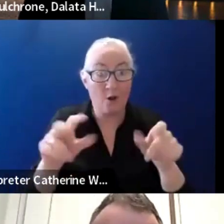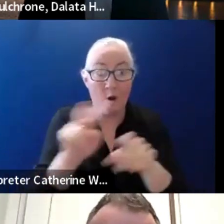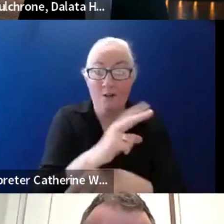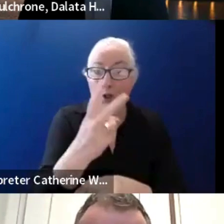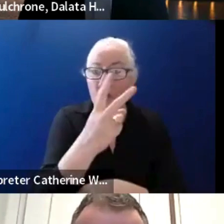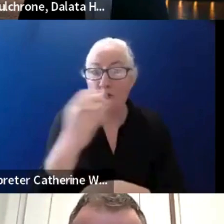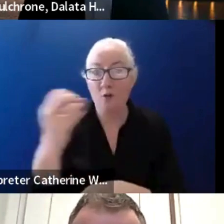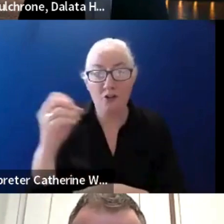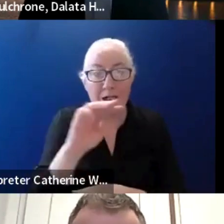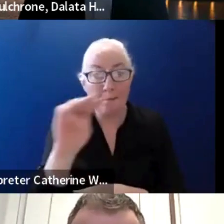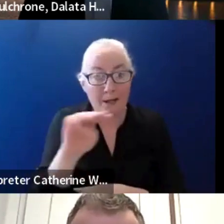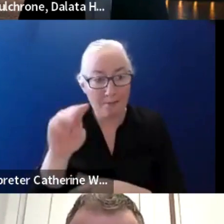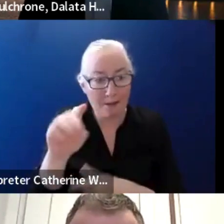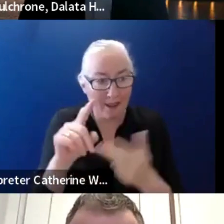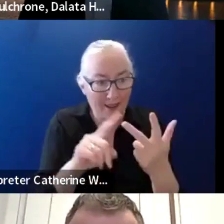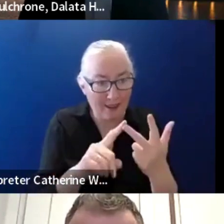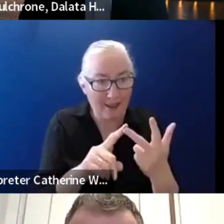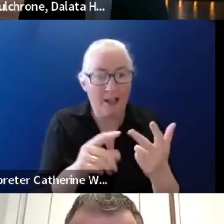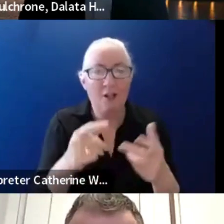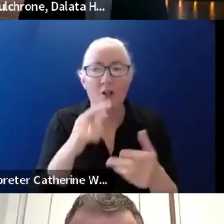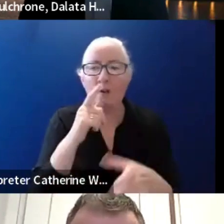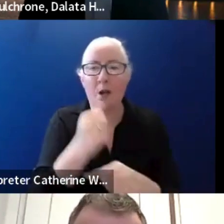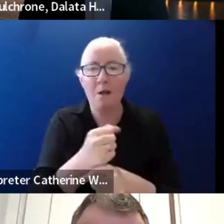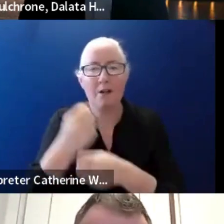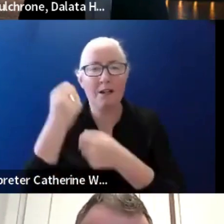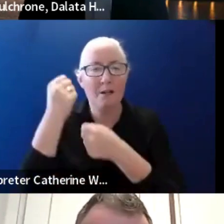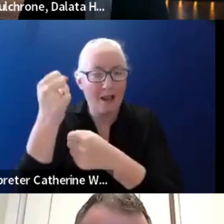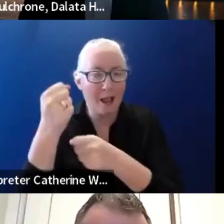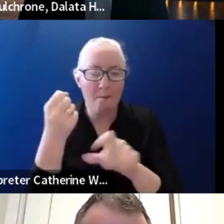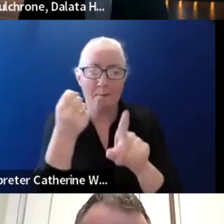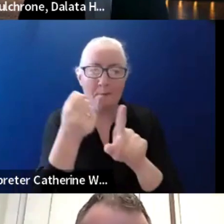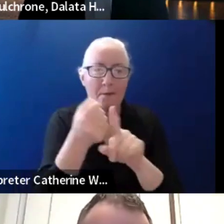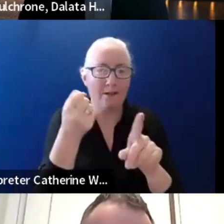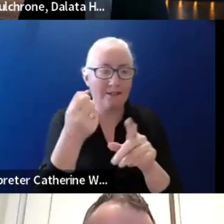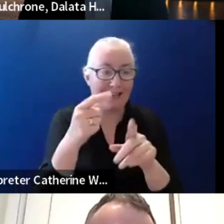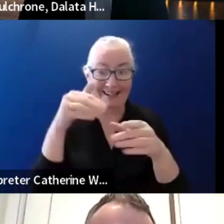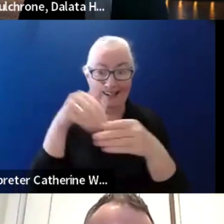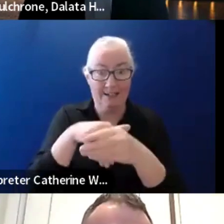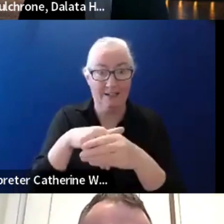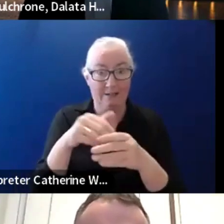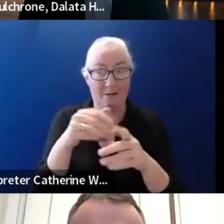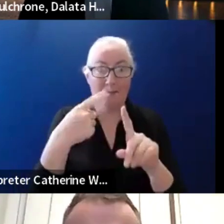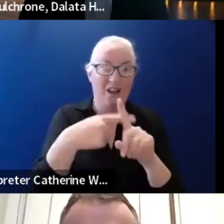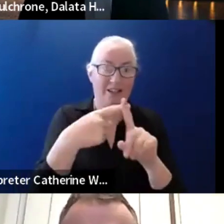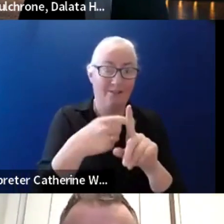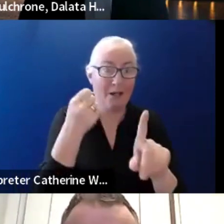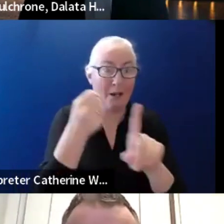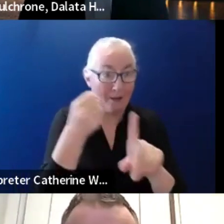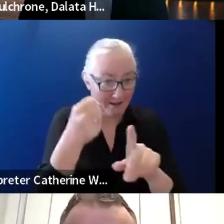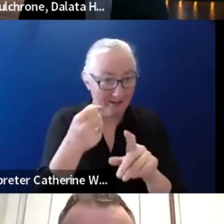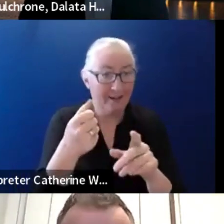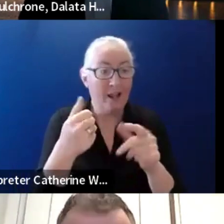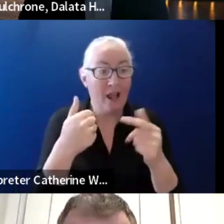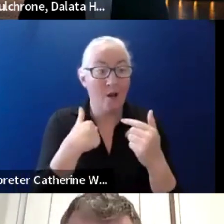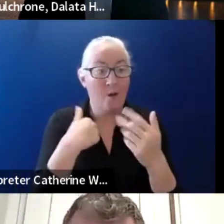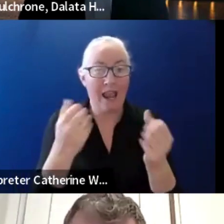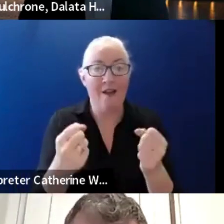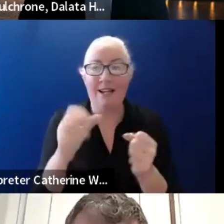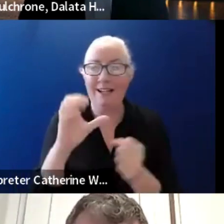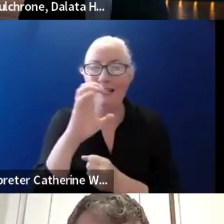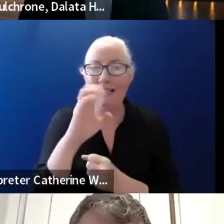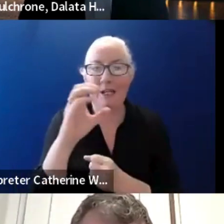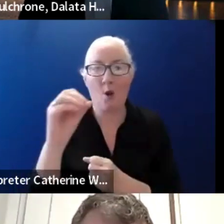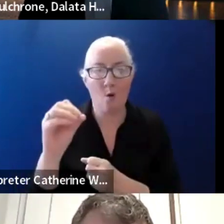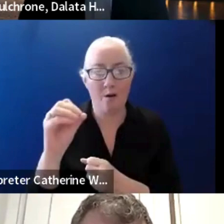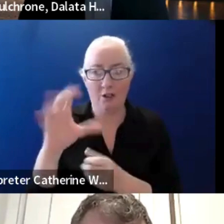people. We discussed the campaign and its positive impact within Zurich, and we were honoured to have our EMEA CEO, Alison